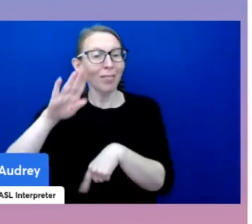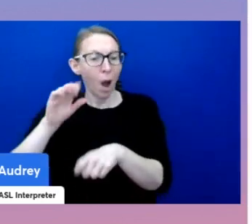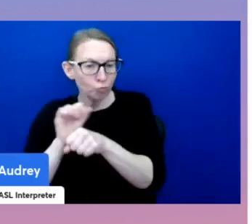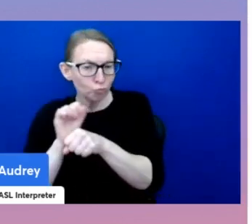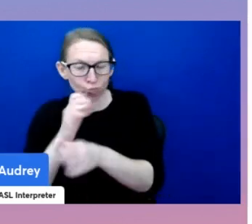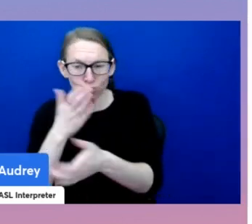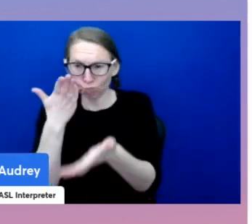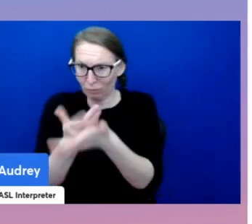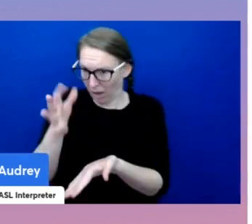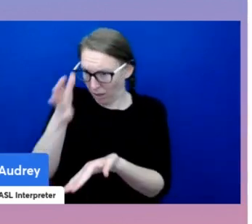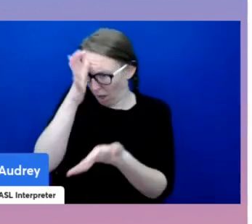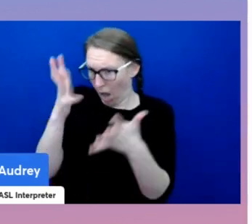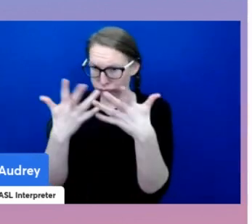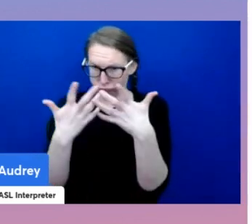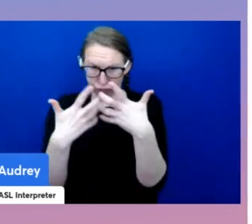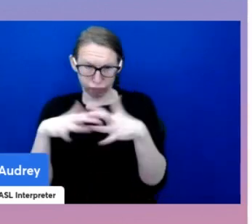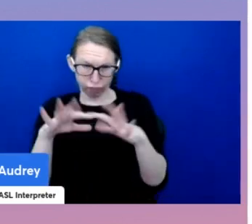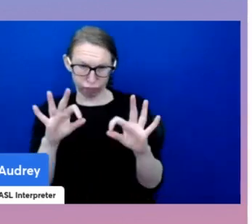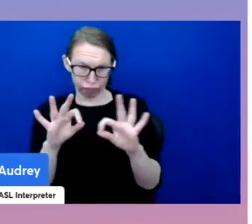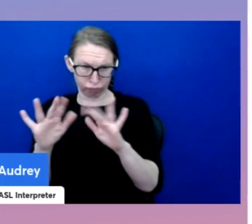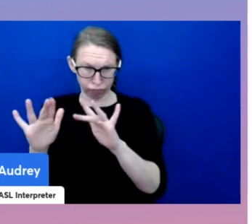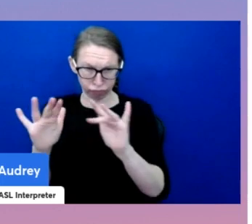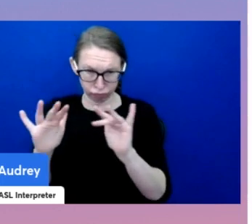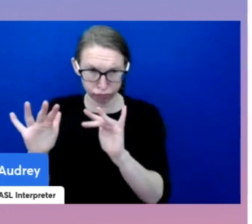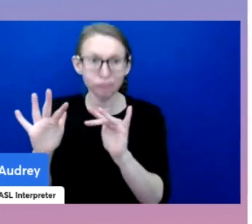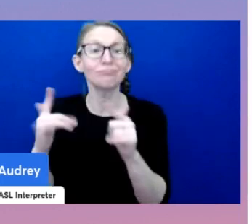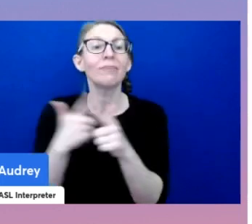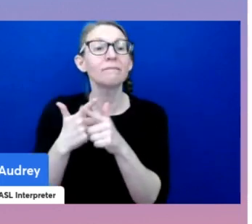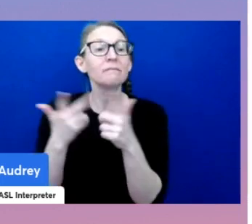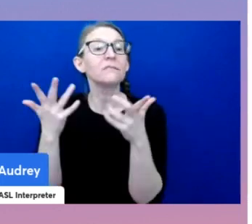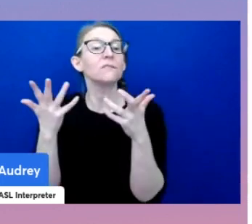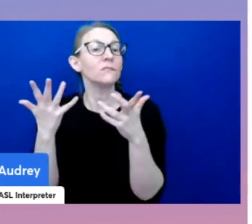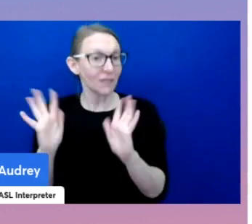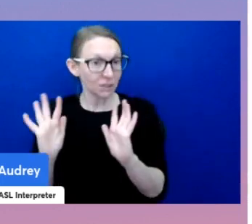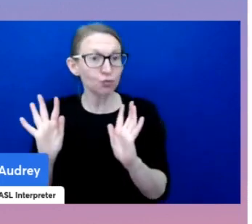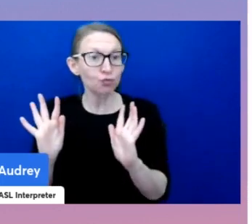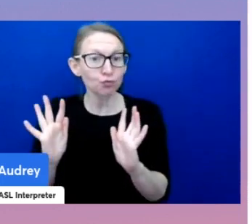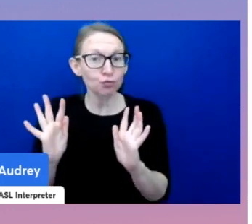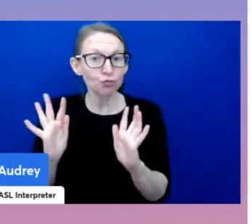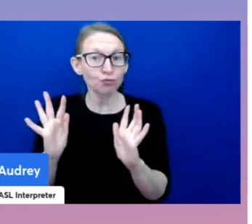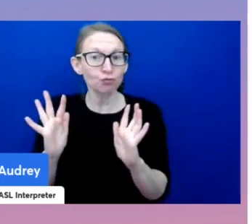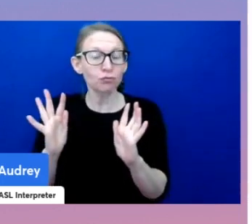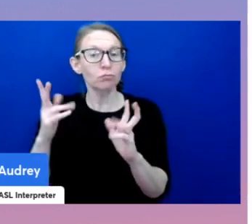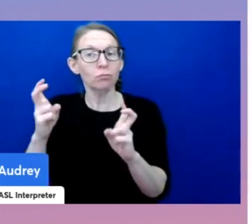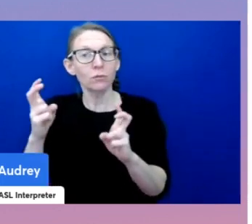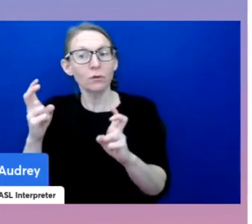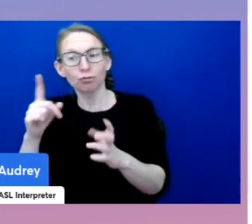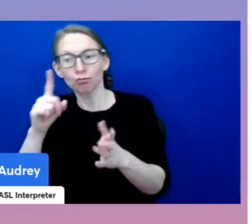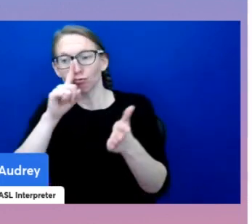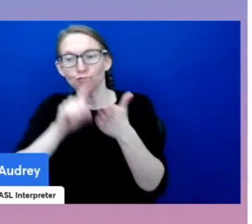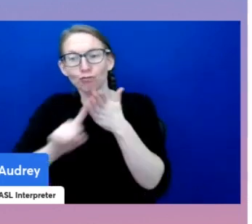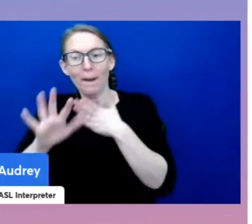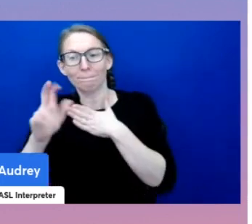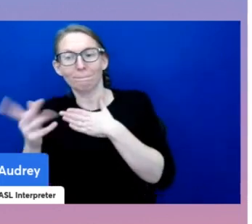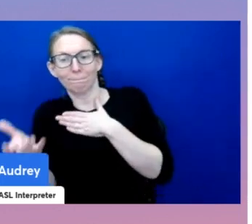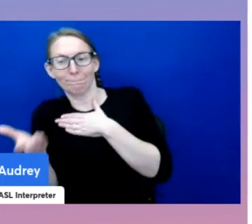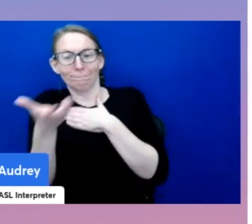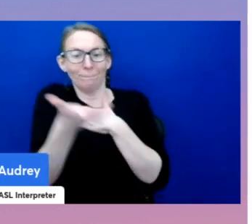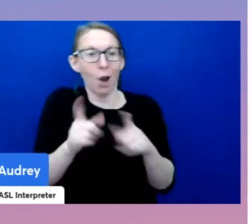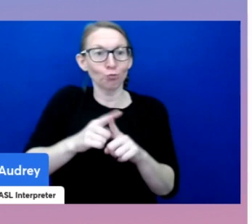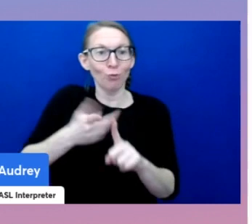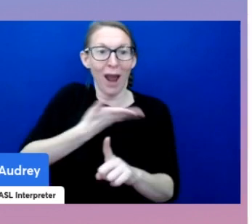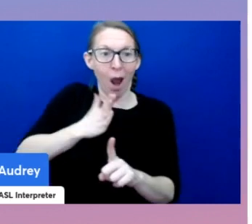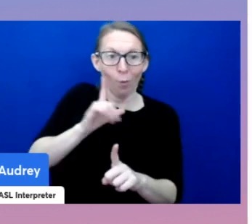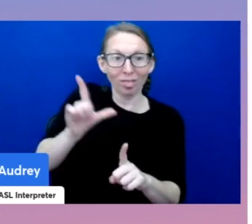that they want to work on. And then when they're done, it gets checked back into our library. All of the infrastructure that